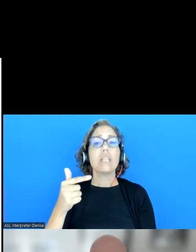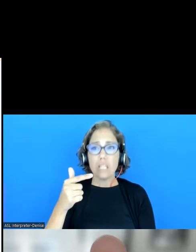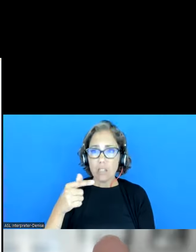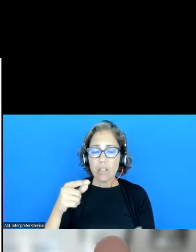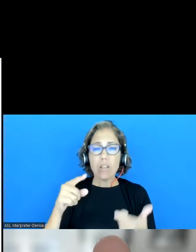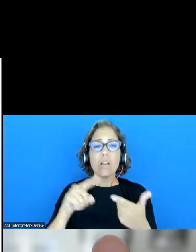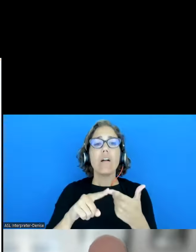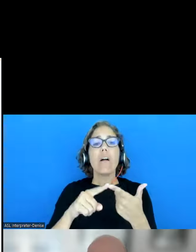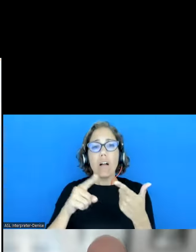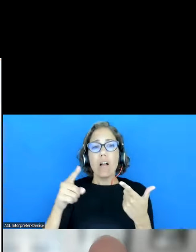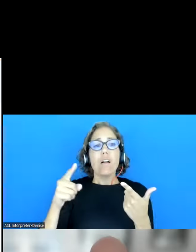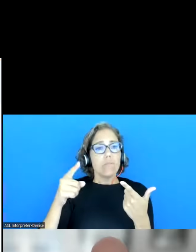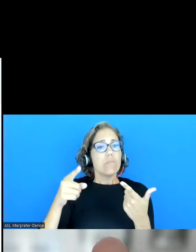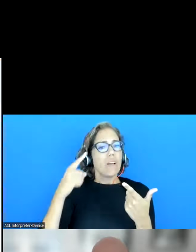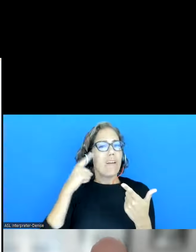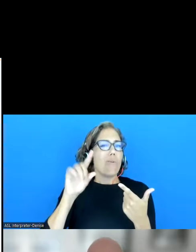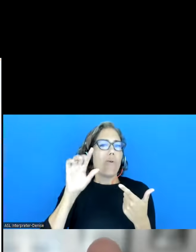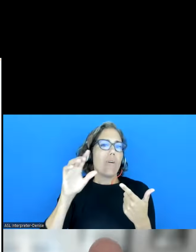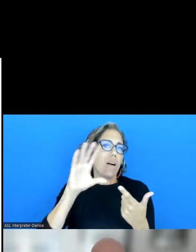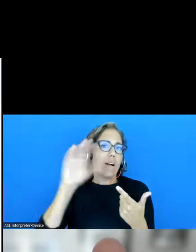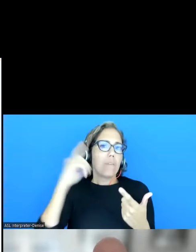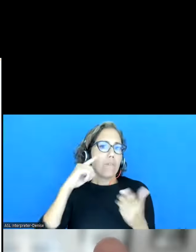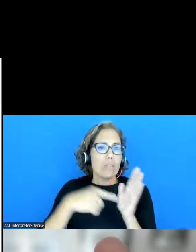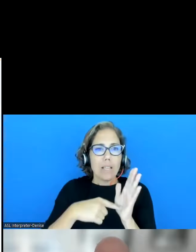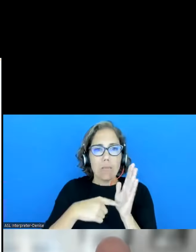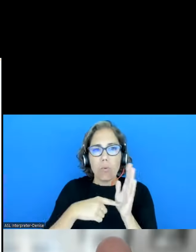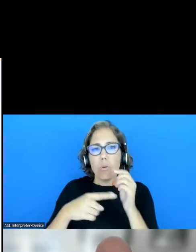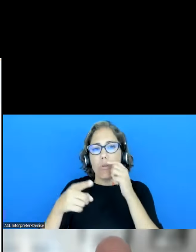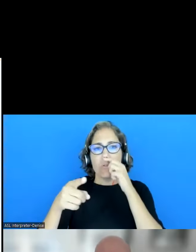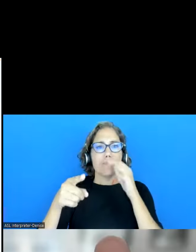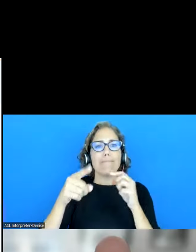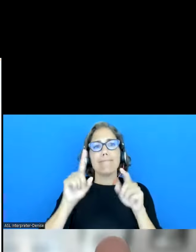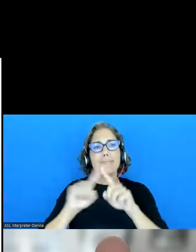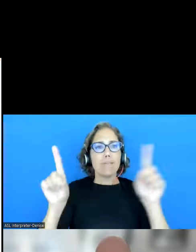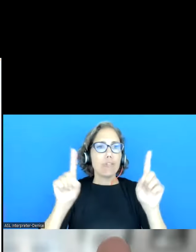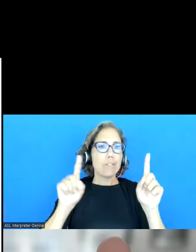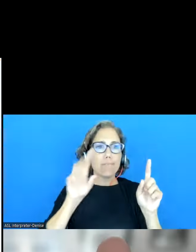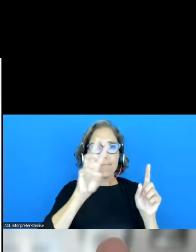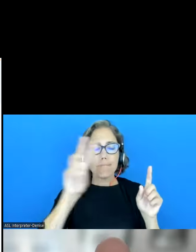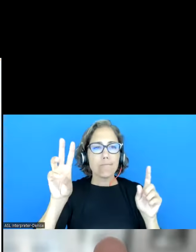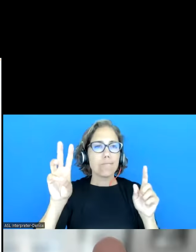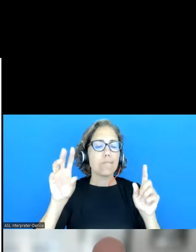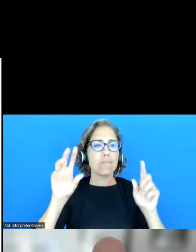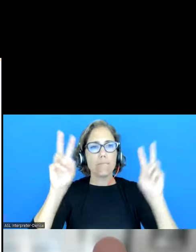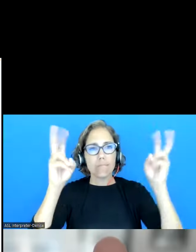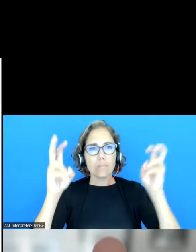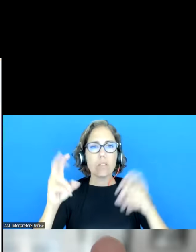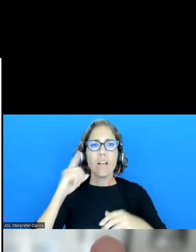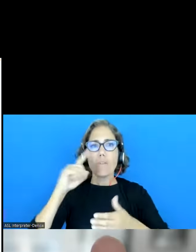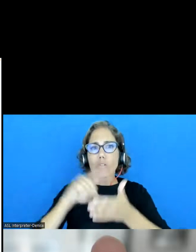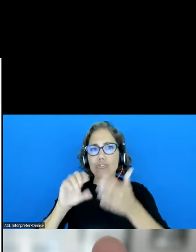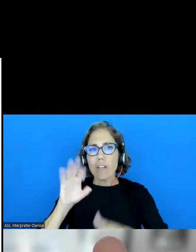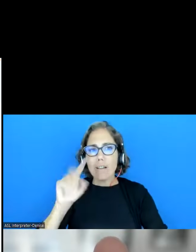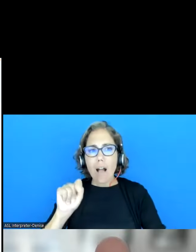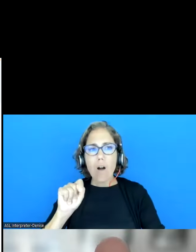and company, which would be the name of the website. Or for a flow like in checkout, step 2 of